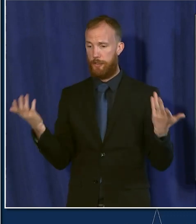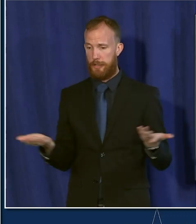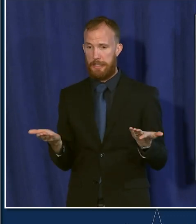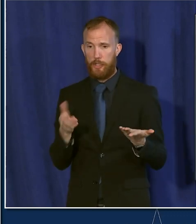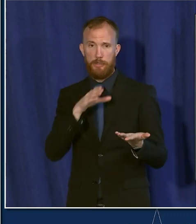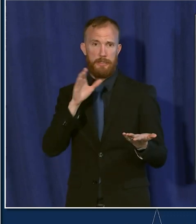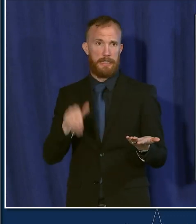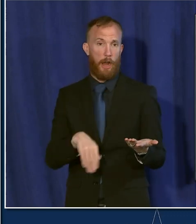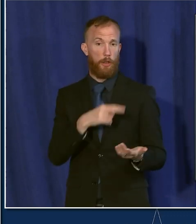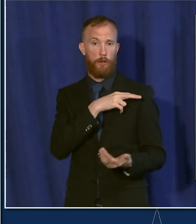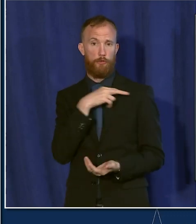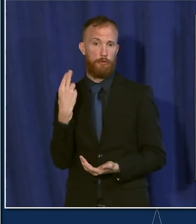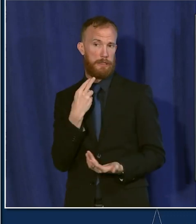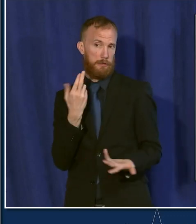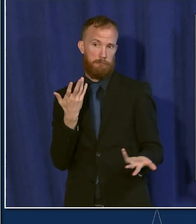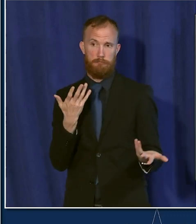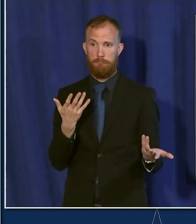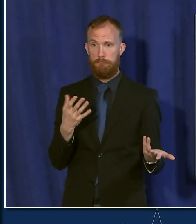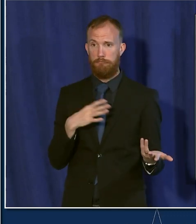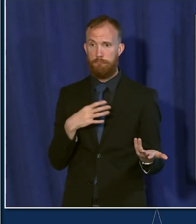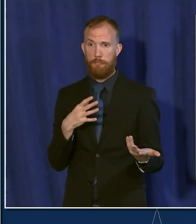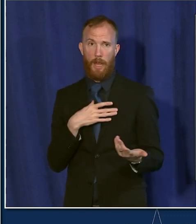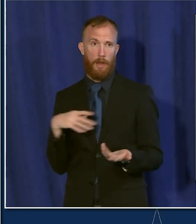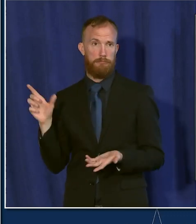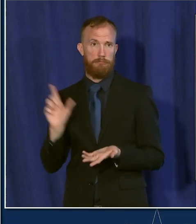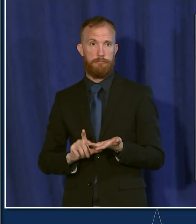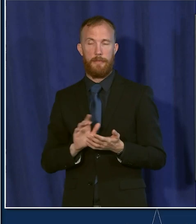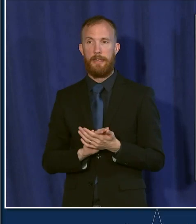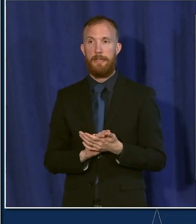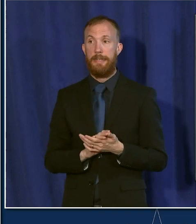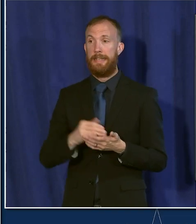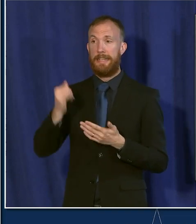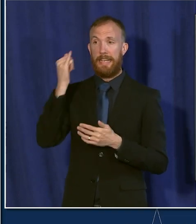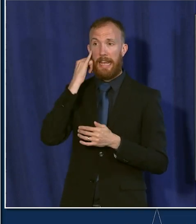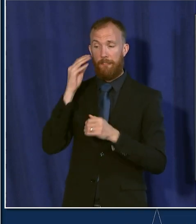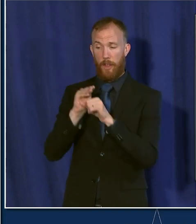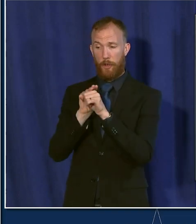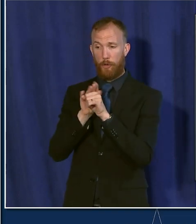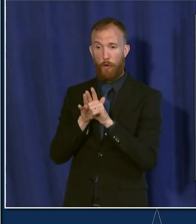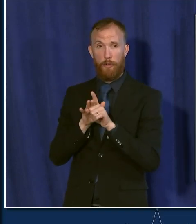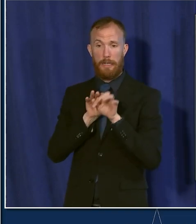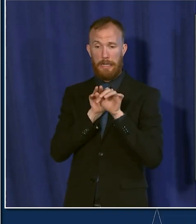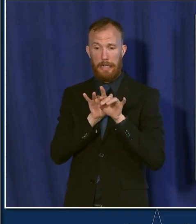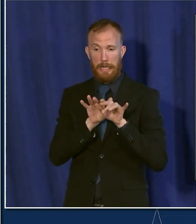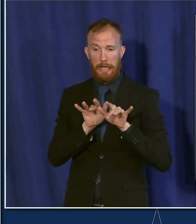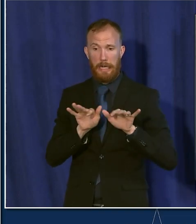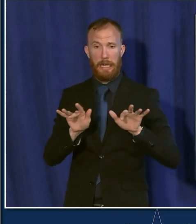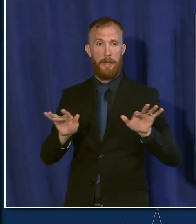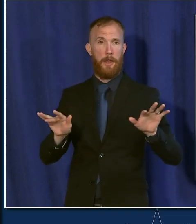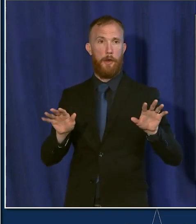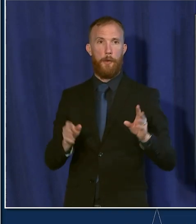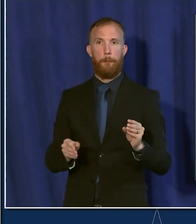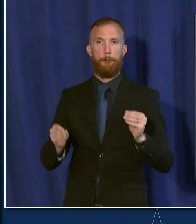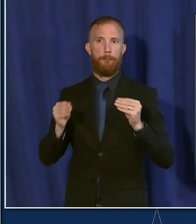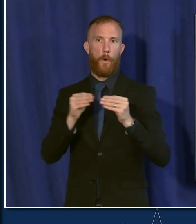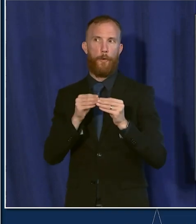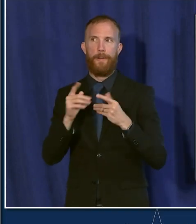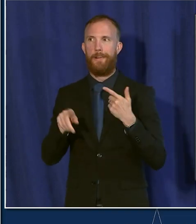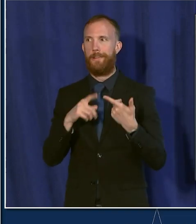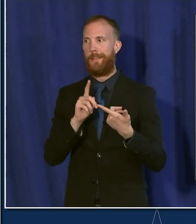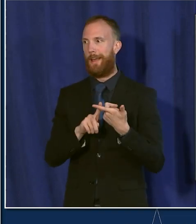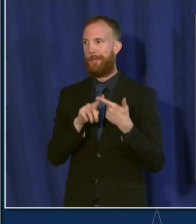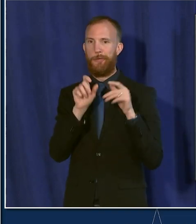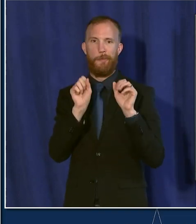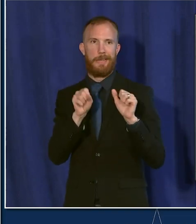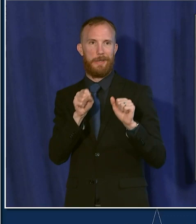quite good. As that increases, the chance of potentially interacting with someone with COVID goes up. That's why in settings that